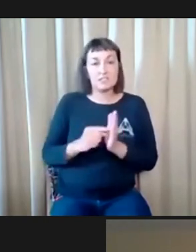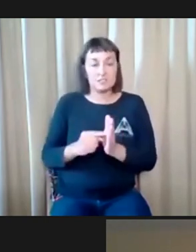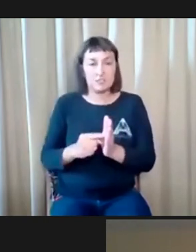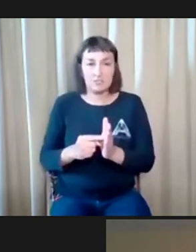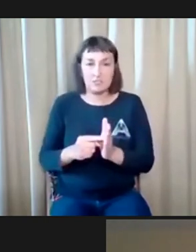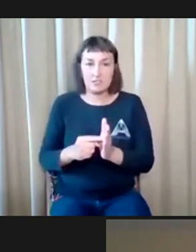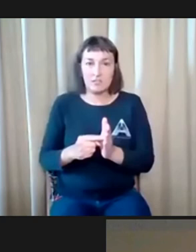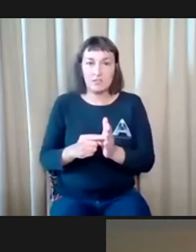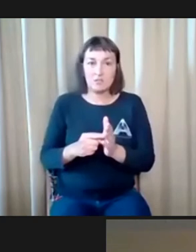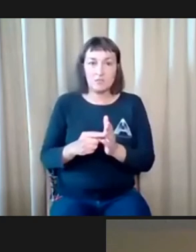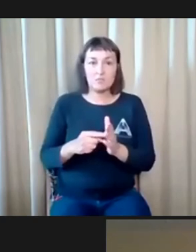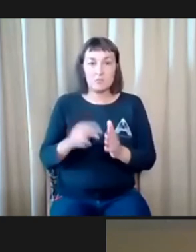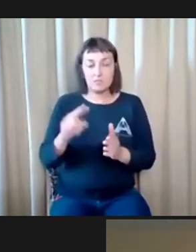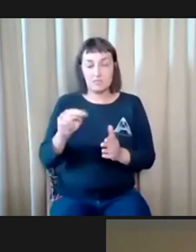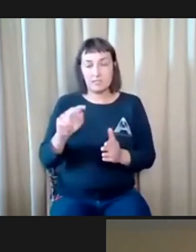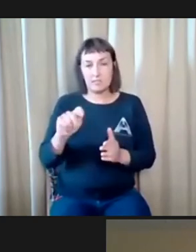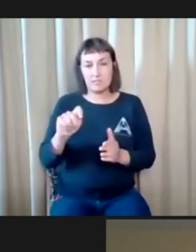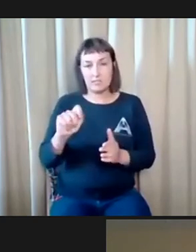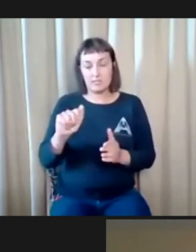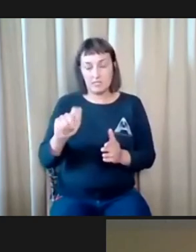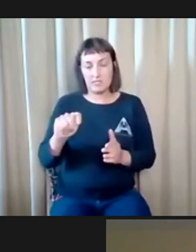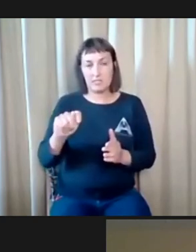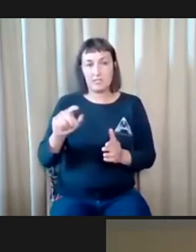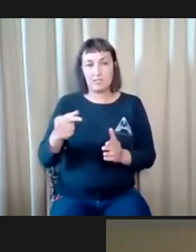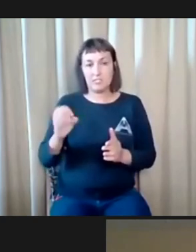they embedded in some contests in